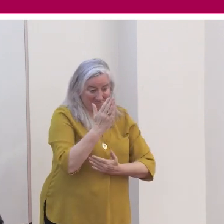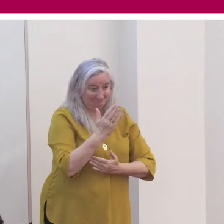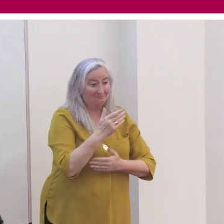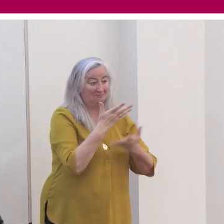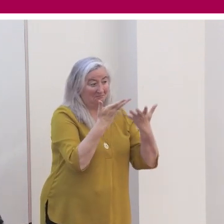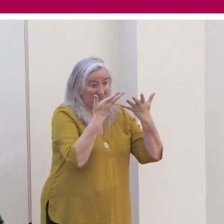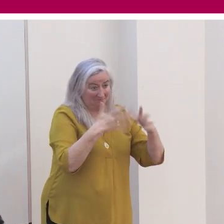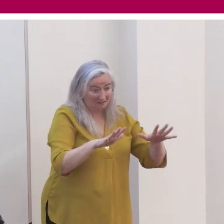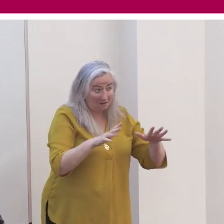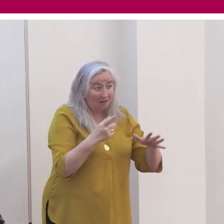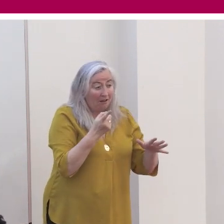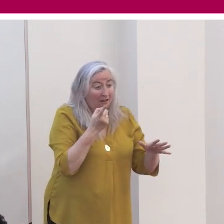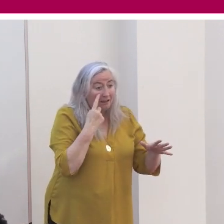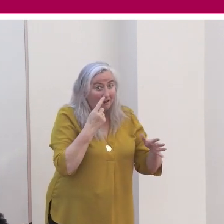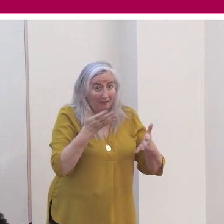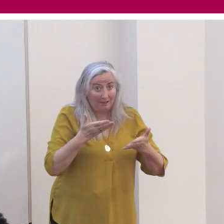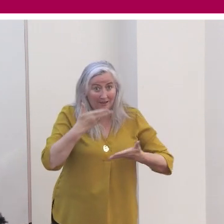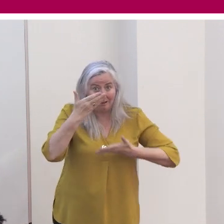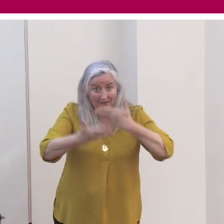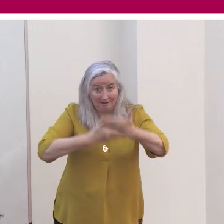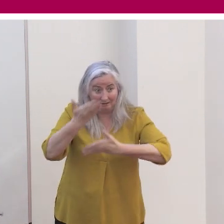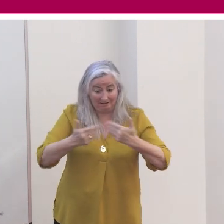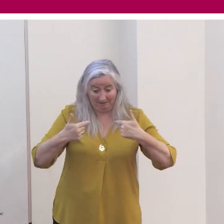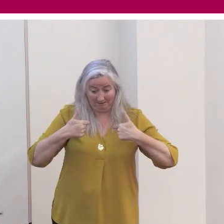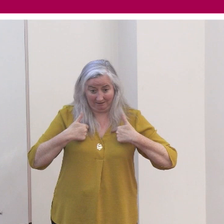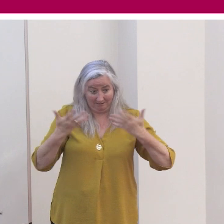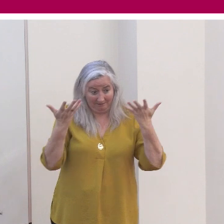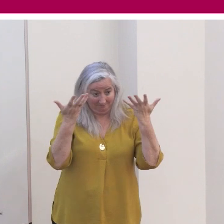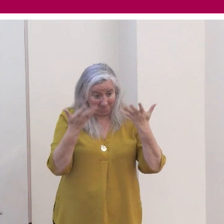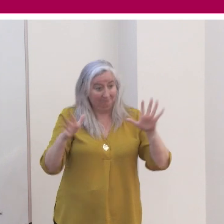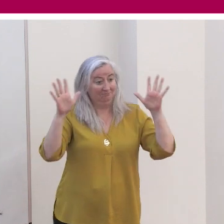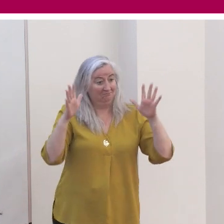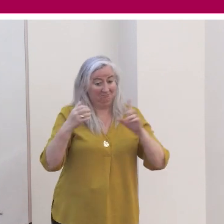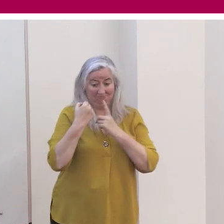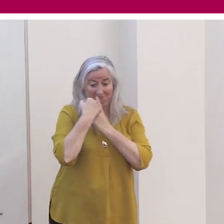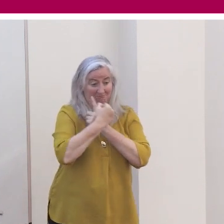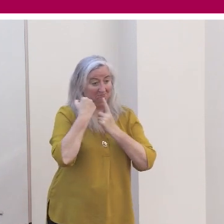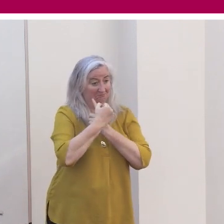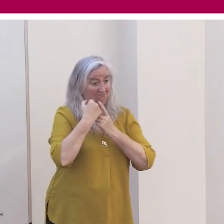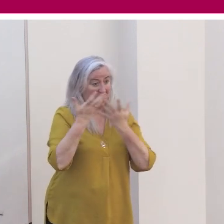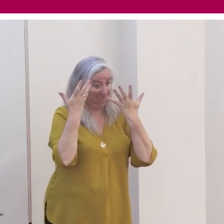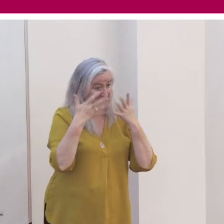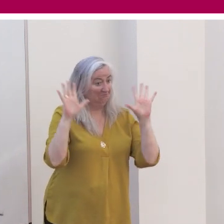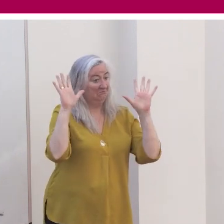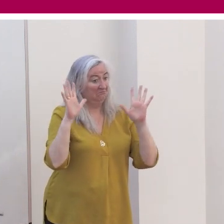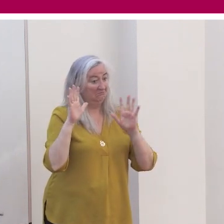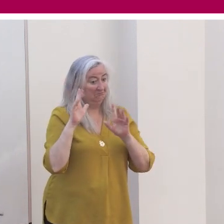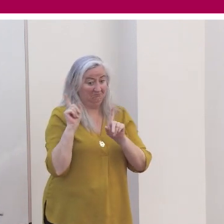just dismissed her view completely. Another